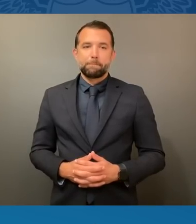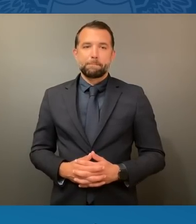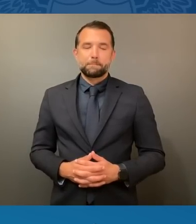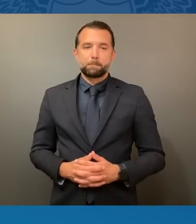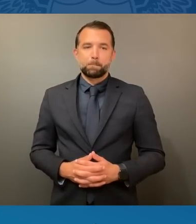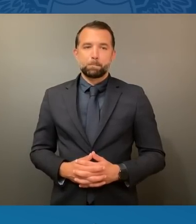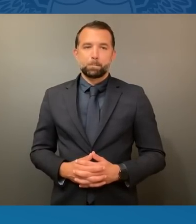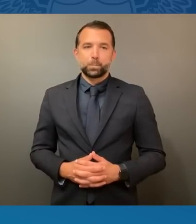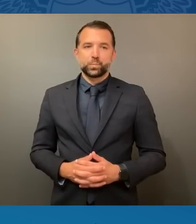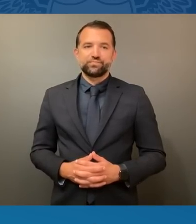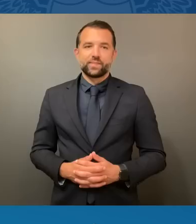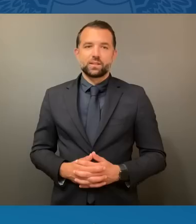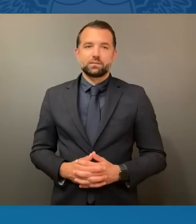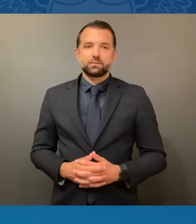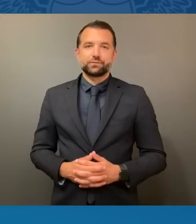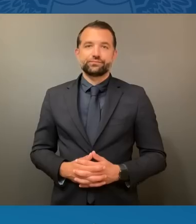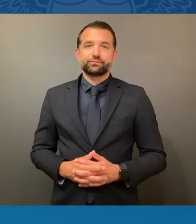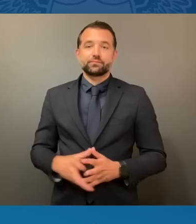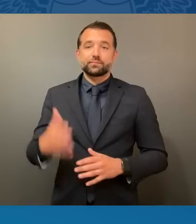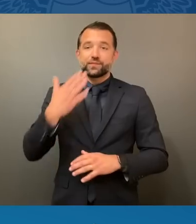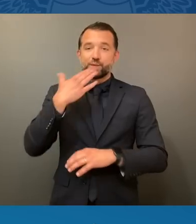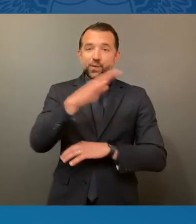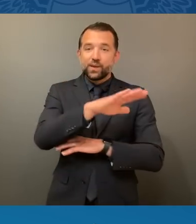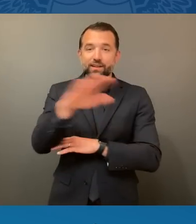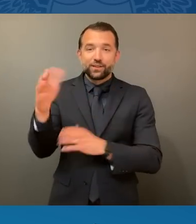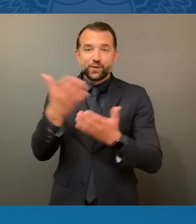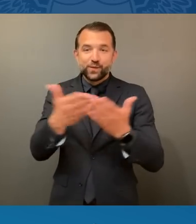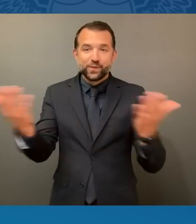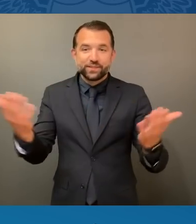Are we on? There we go. Good afternoon, everyone.